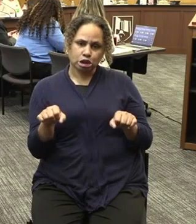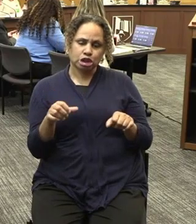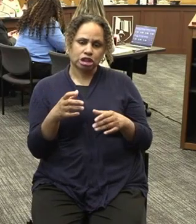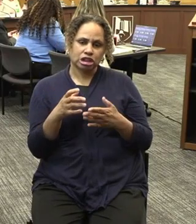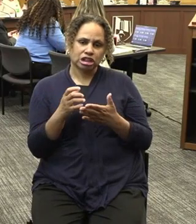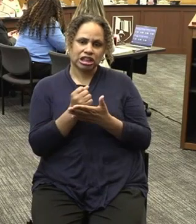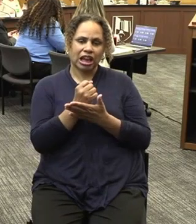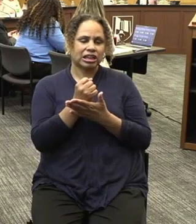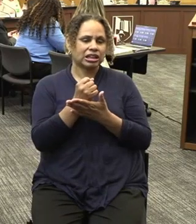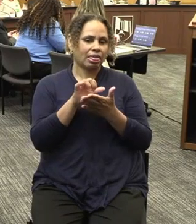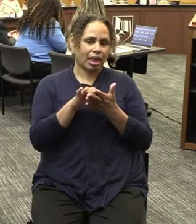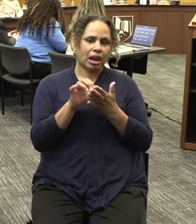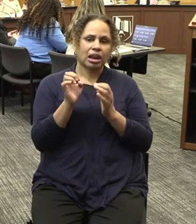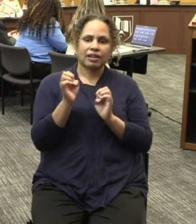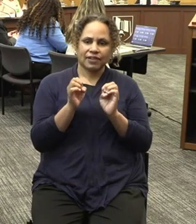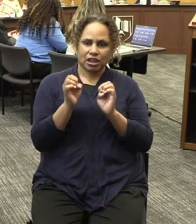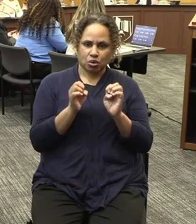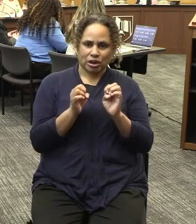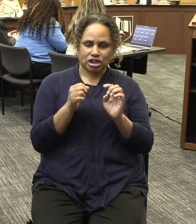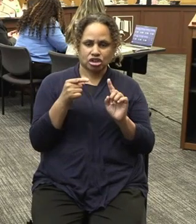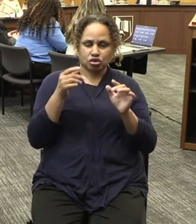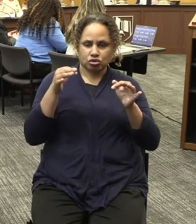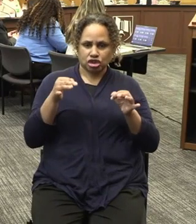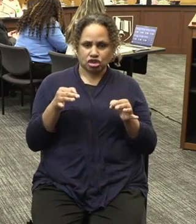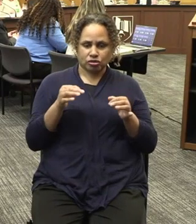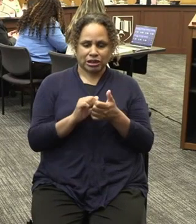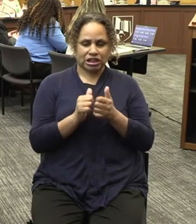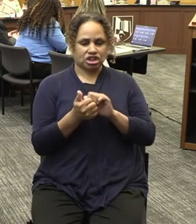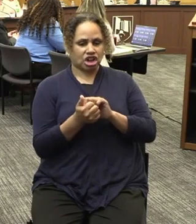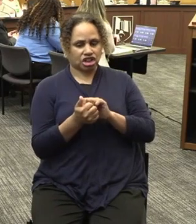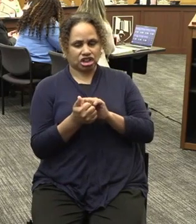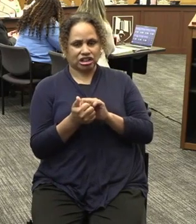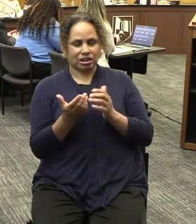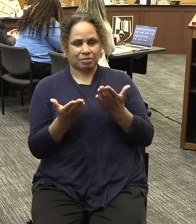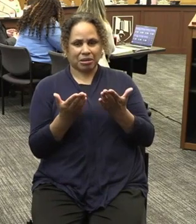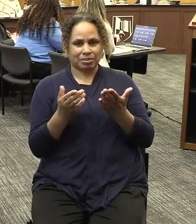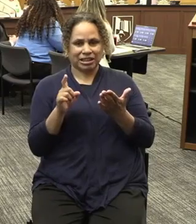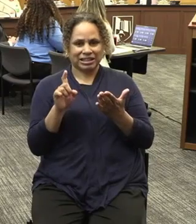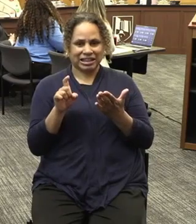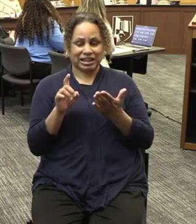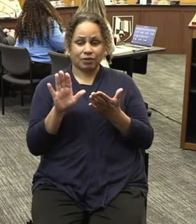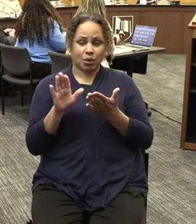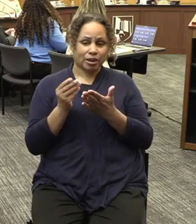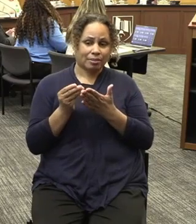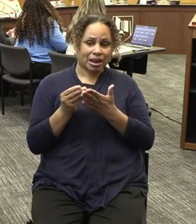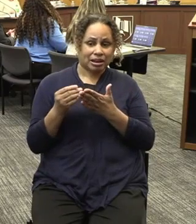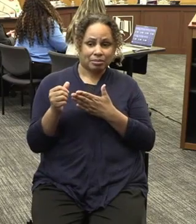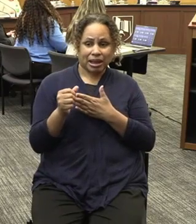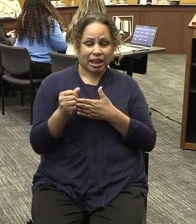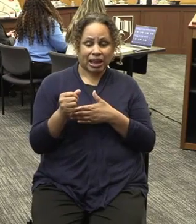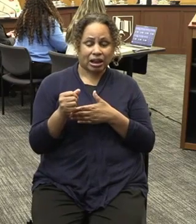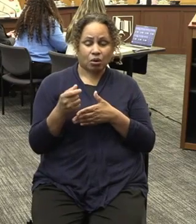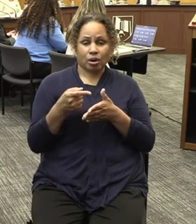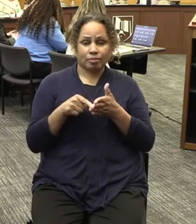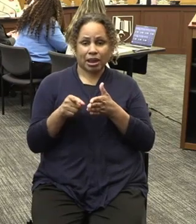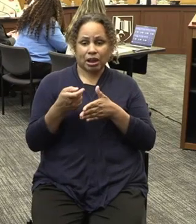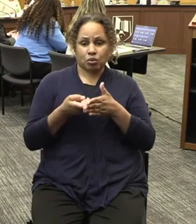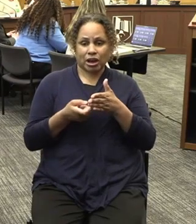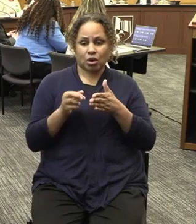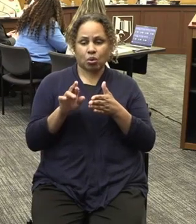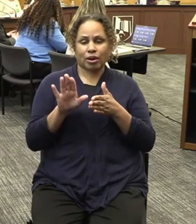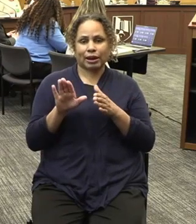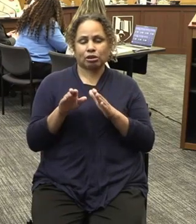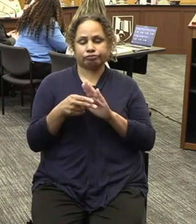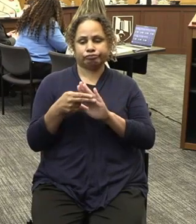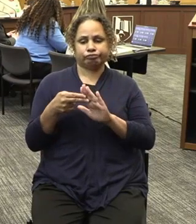that evaluation to determine adjustments that might be needed in their compensation, pay rate, or classification.